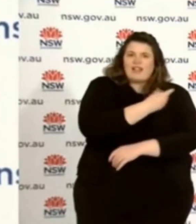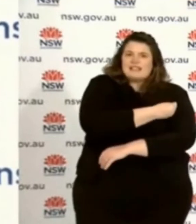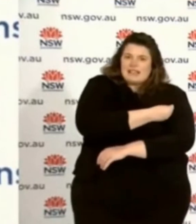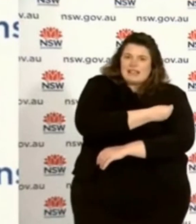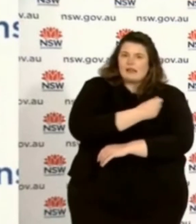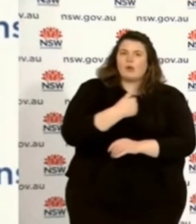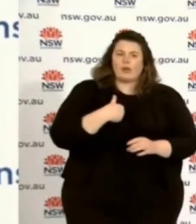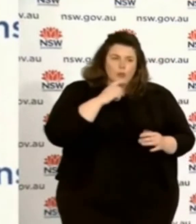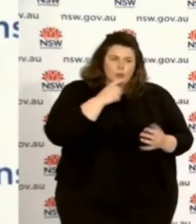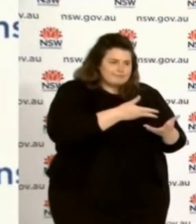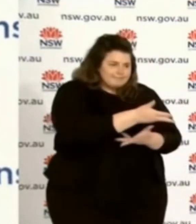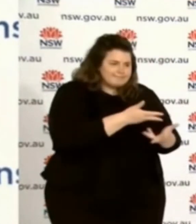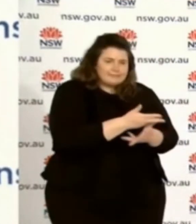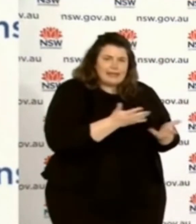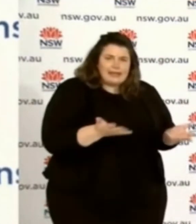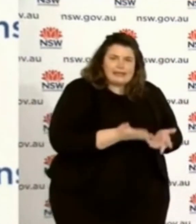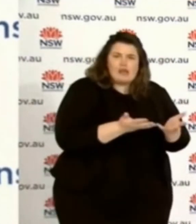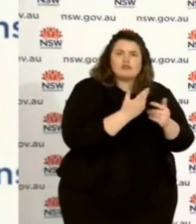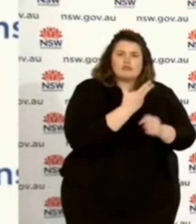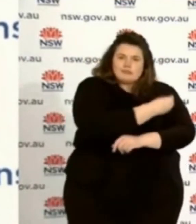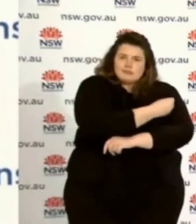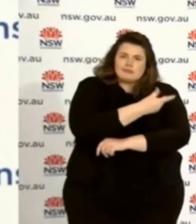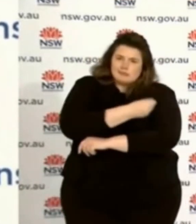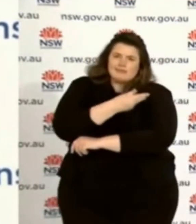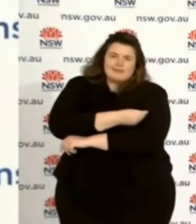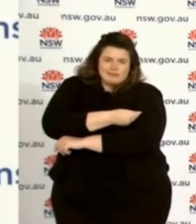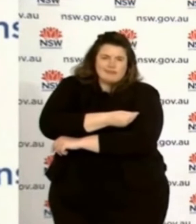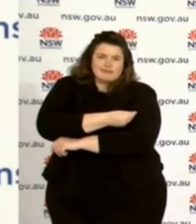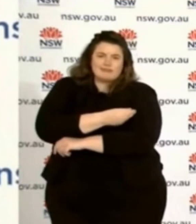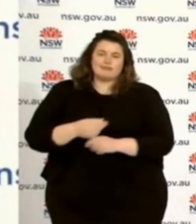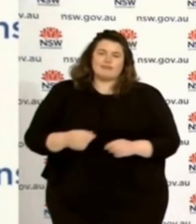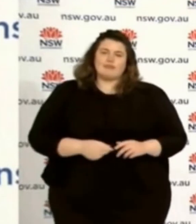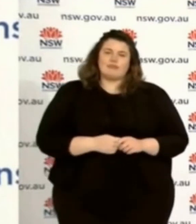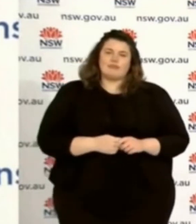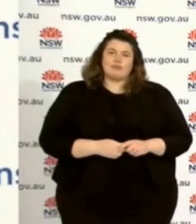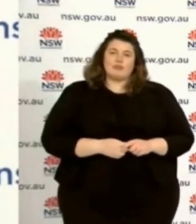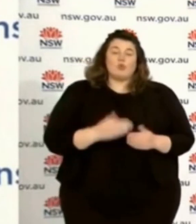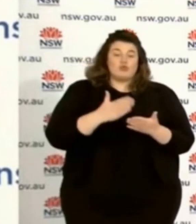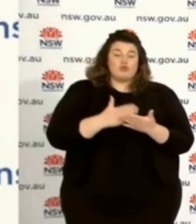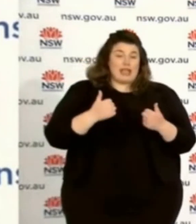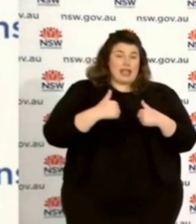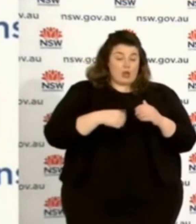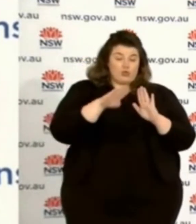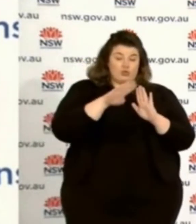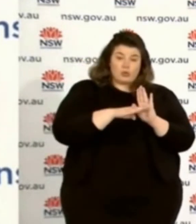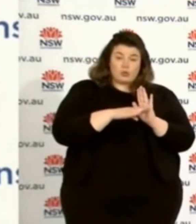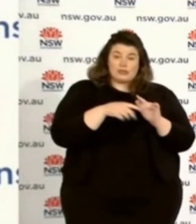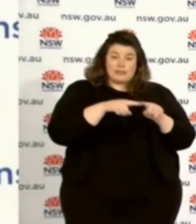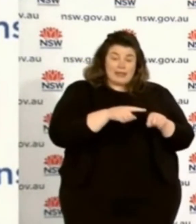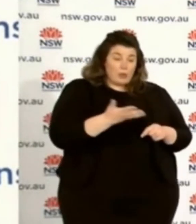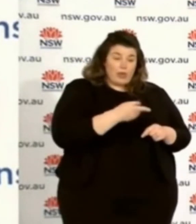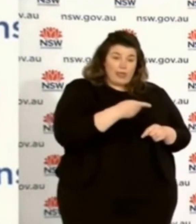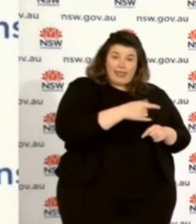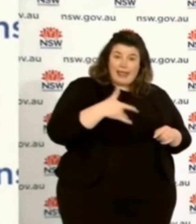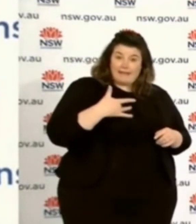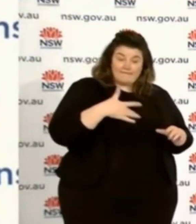coverage isn't very high or as high as we would like, and therefore we might work with them. So the public health measures may be geographical